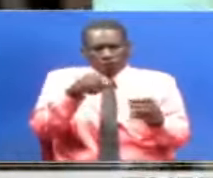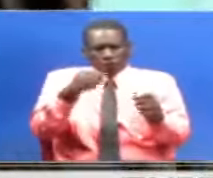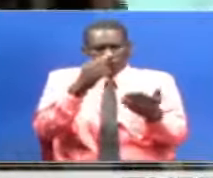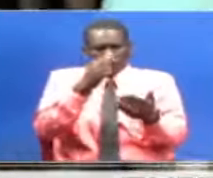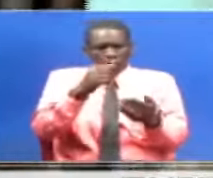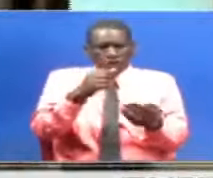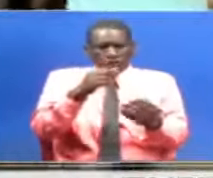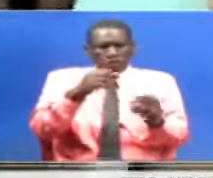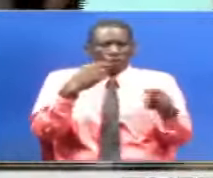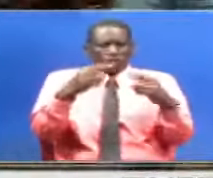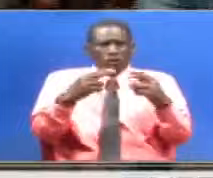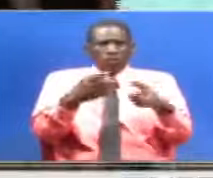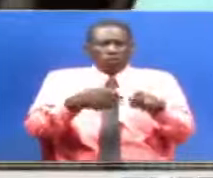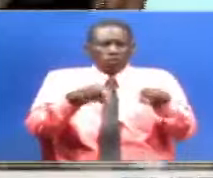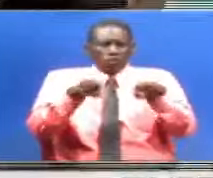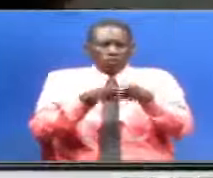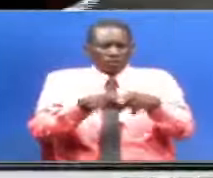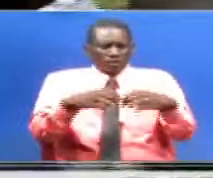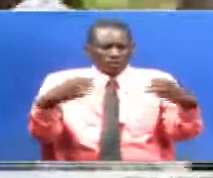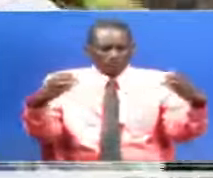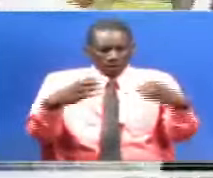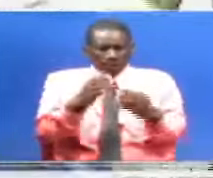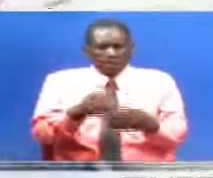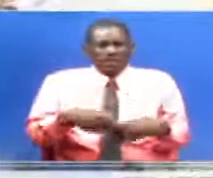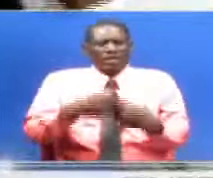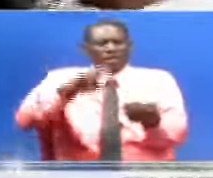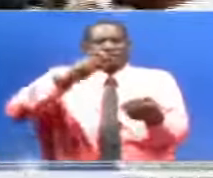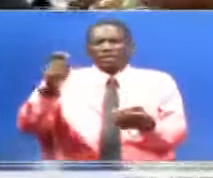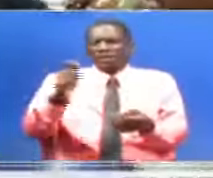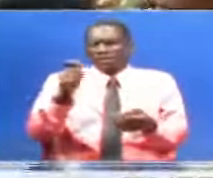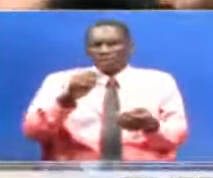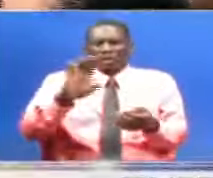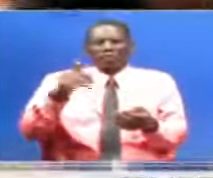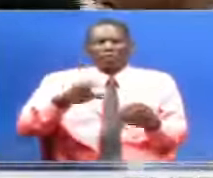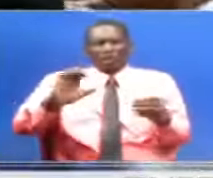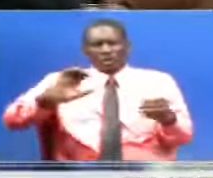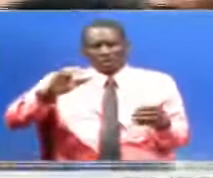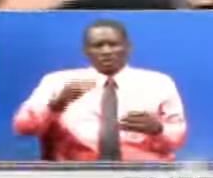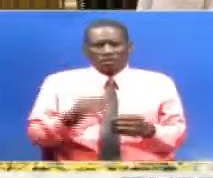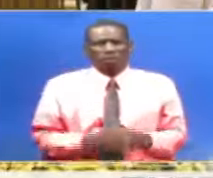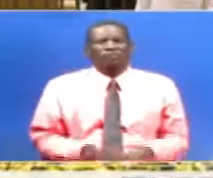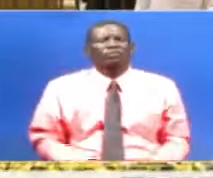company contracted by the county. Vincent Odur, NTV.